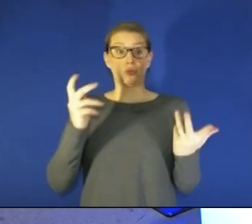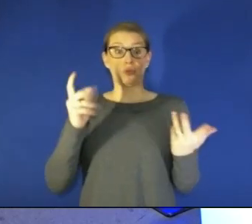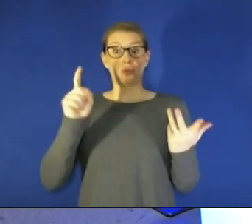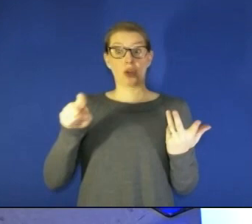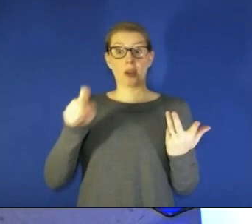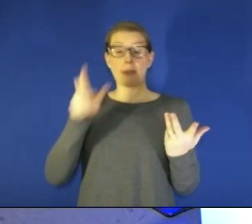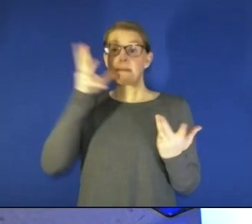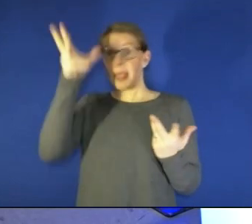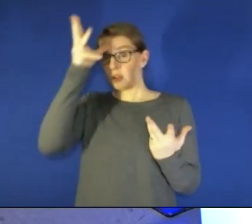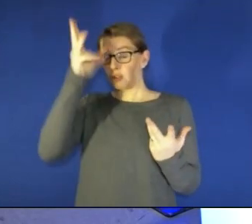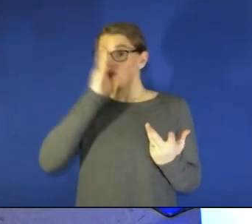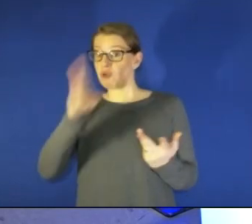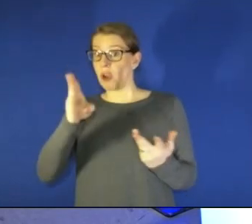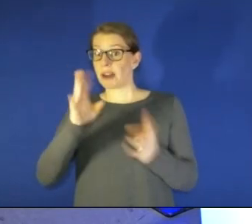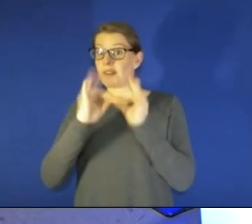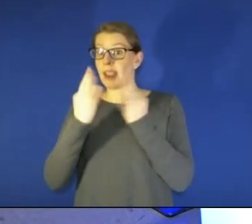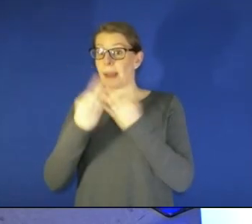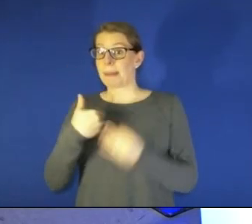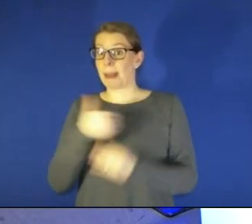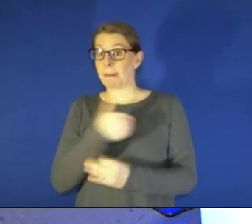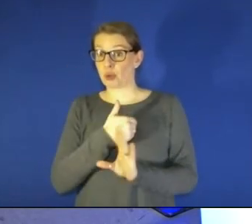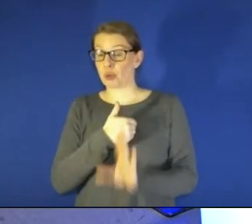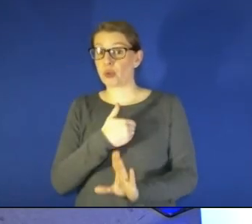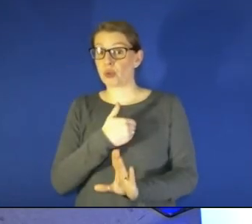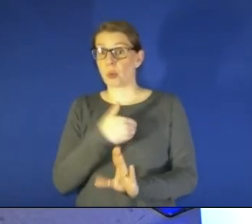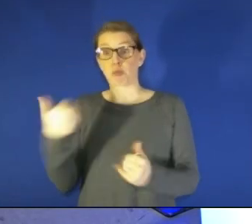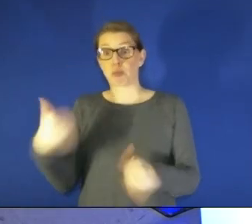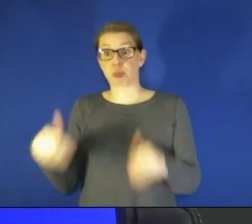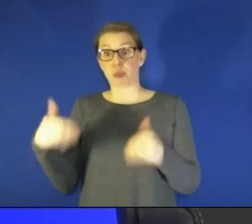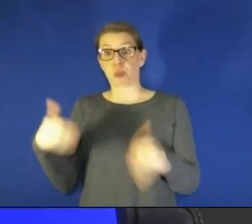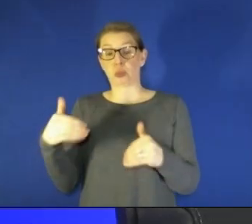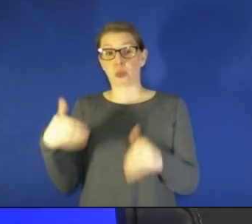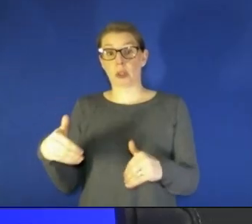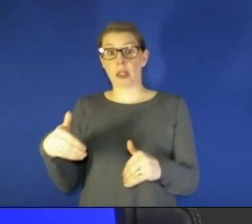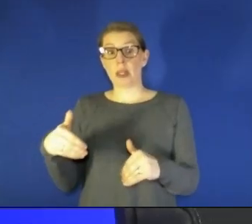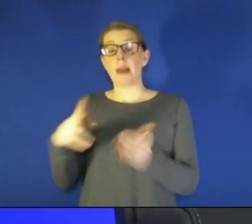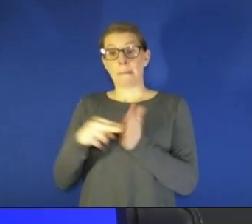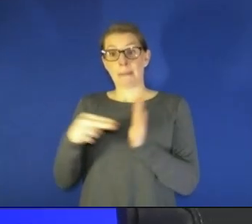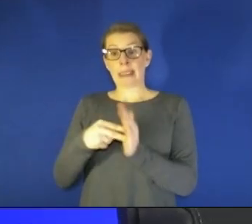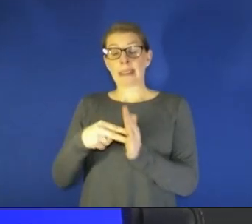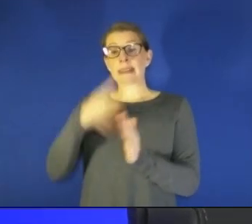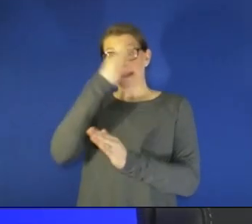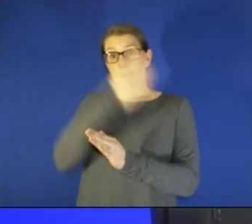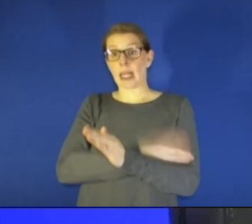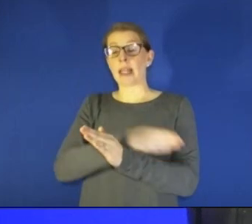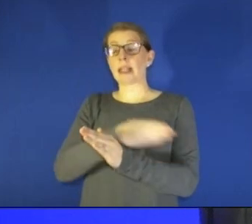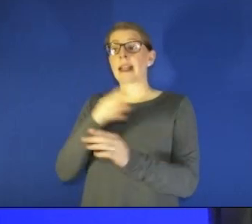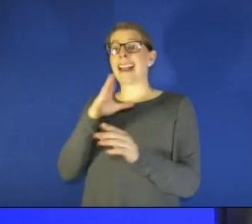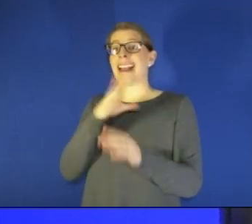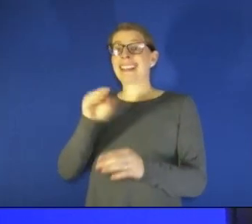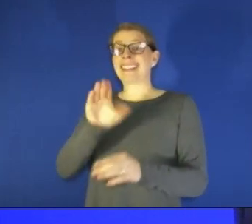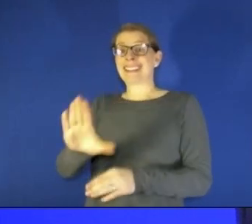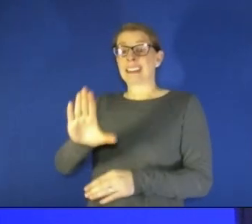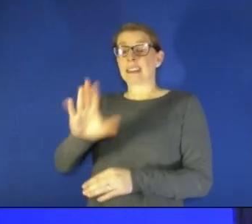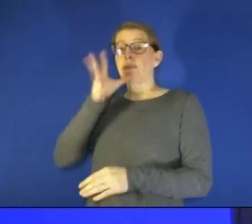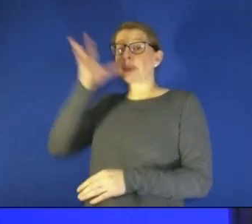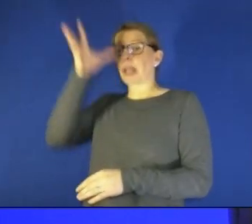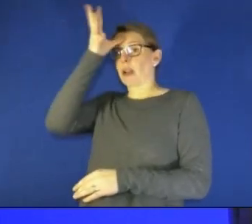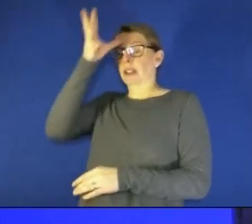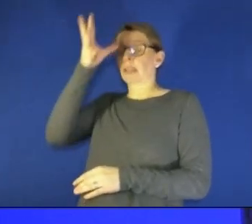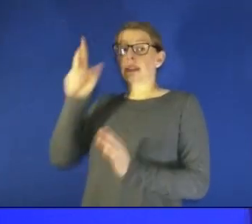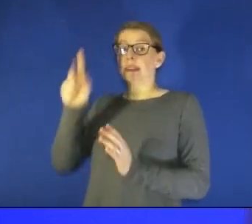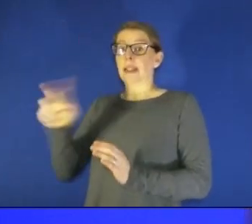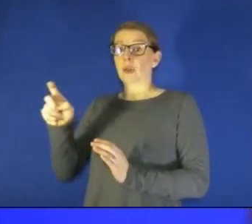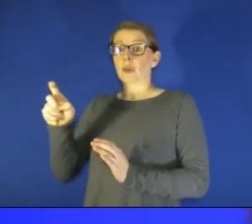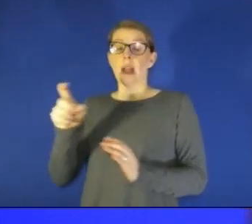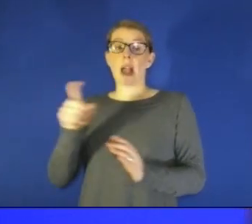family member, yeah. And so that would be that's a huge one, twofold increase in risk with this person. And so I would recommend that you get your colonoscopies. You